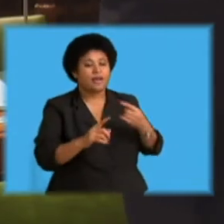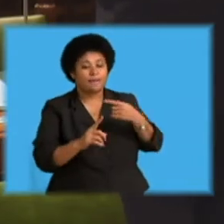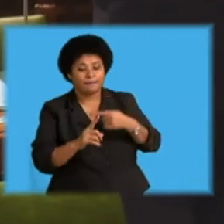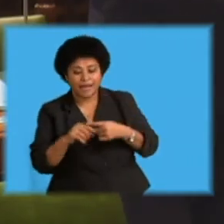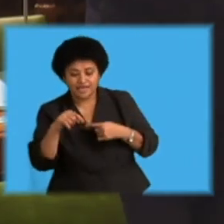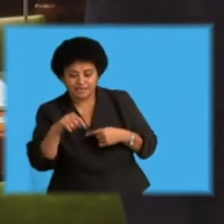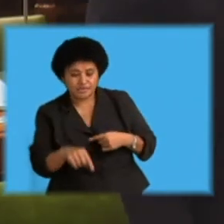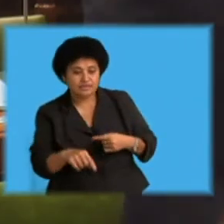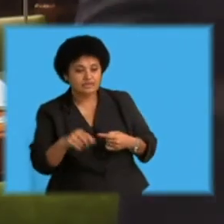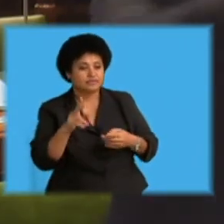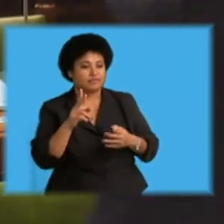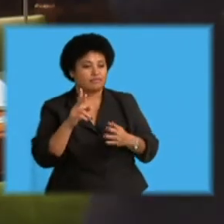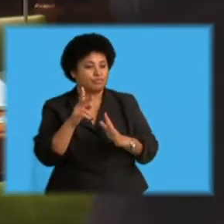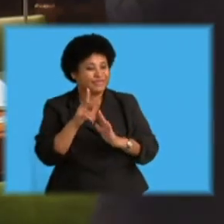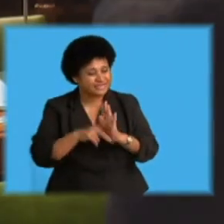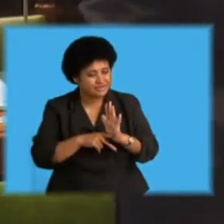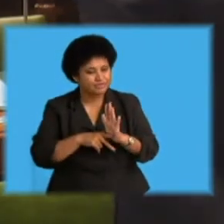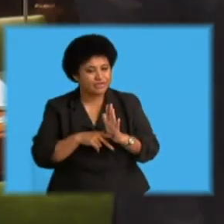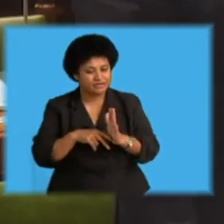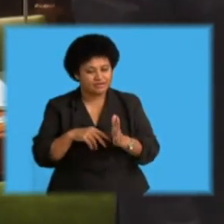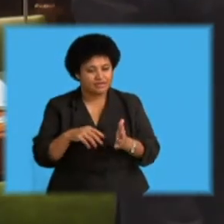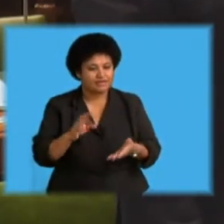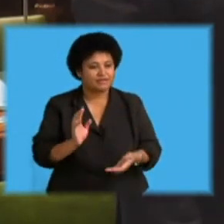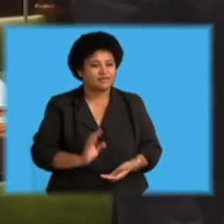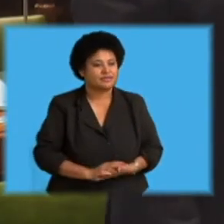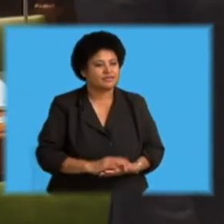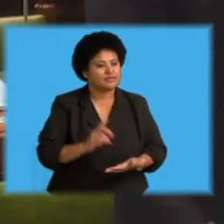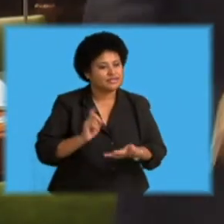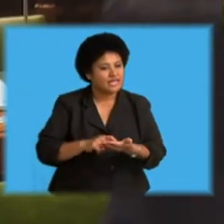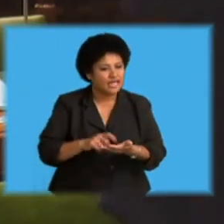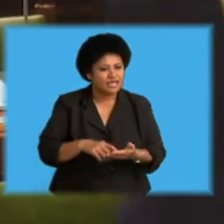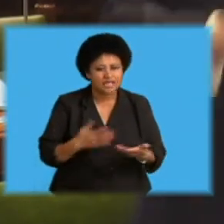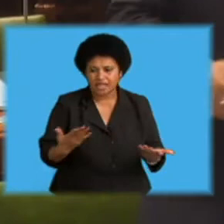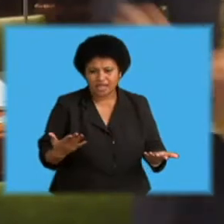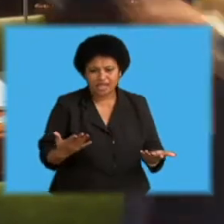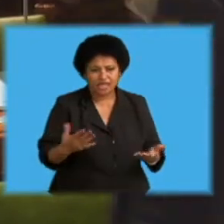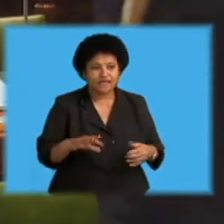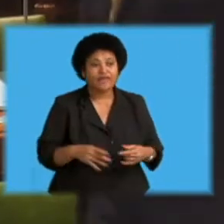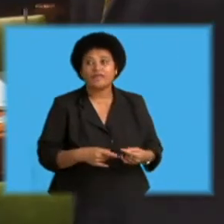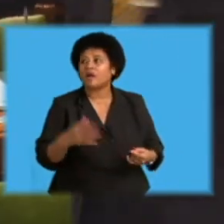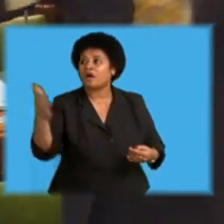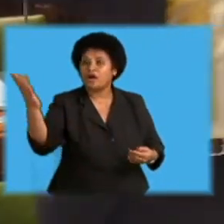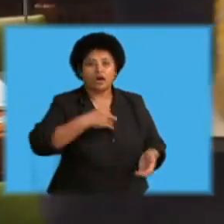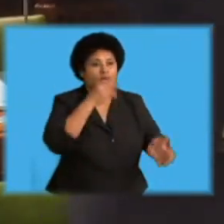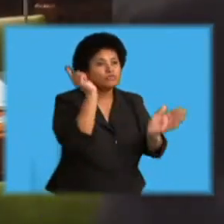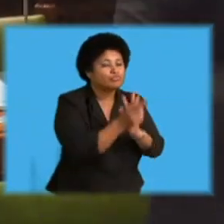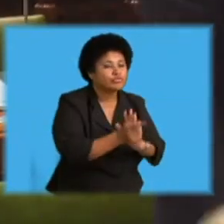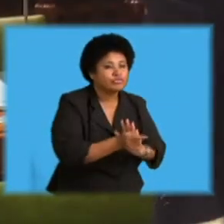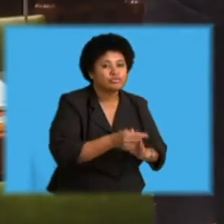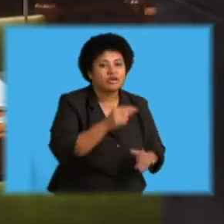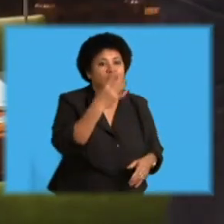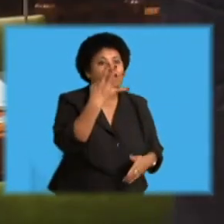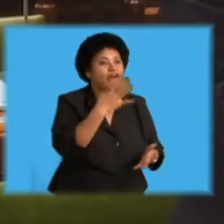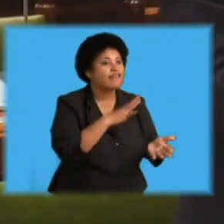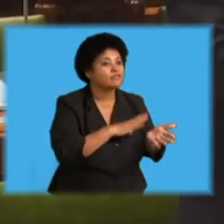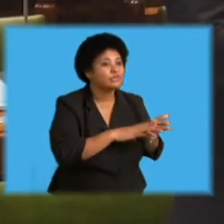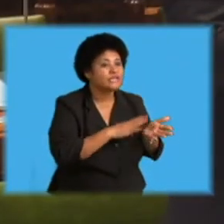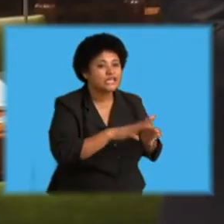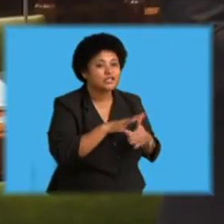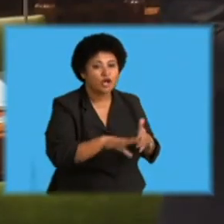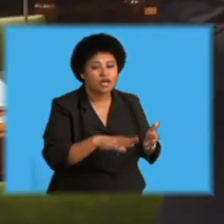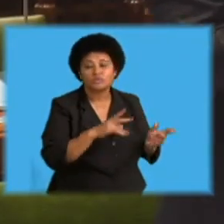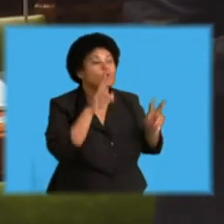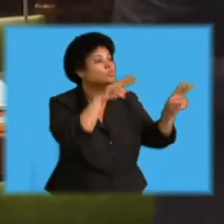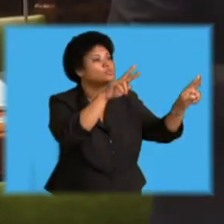it started, it's all there. It's not like we got $5 billion, oh let's go look for money and pay the $5 billion. Doesn't work